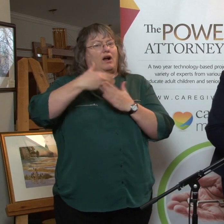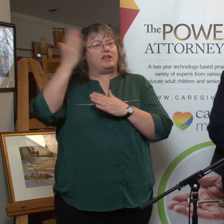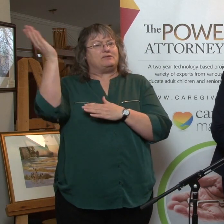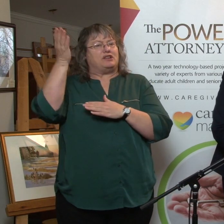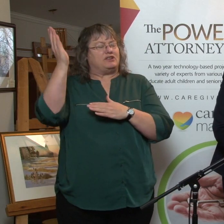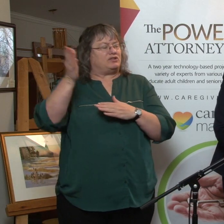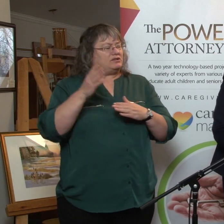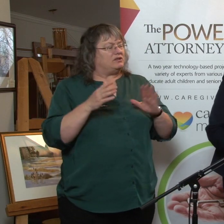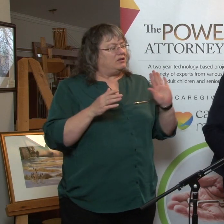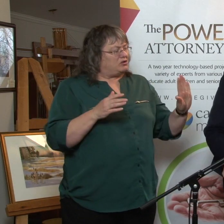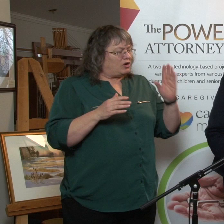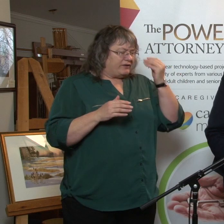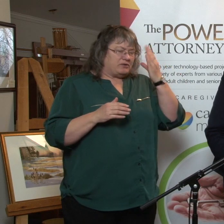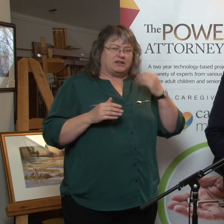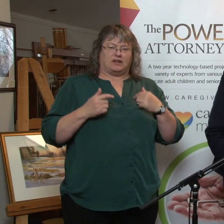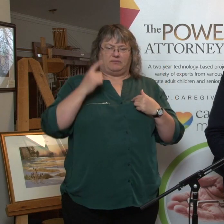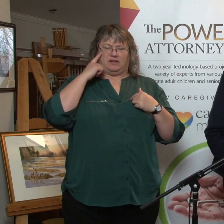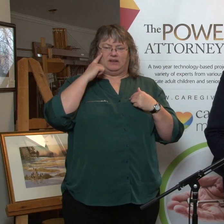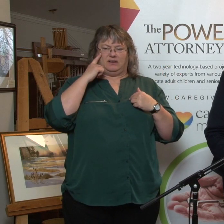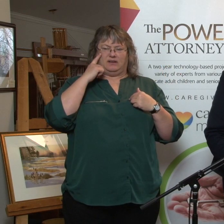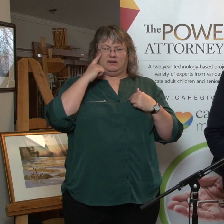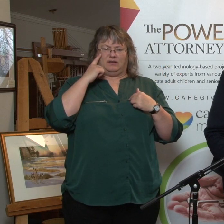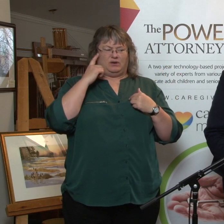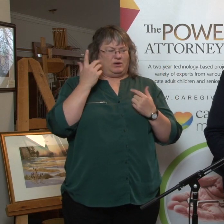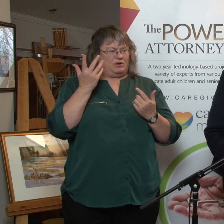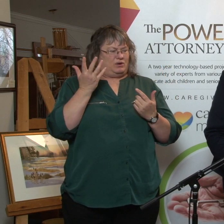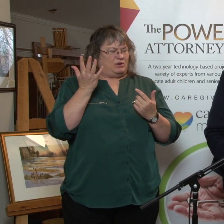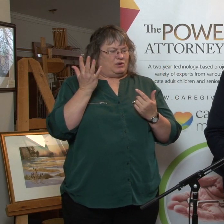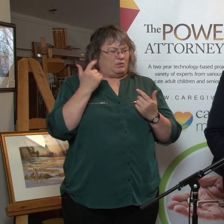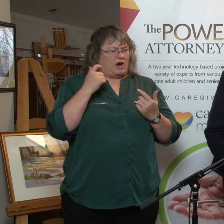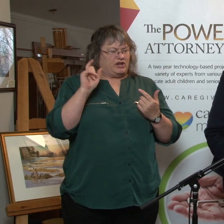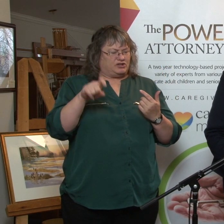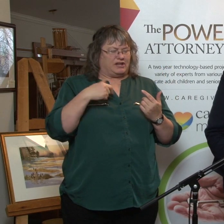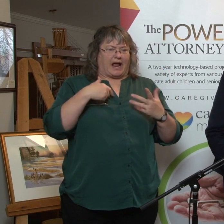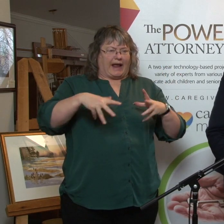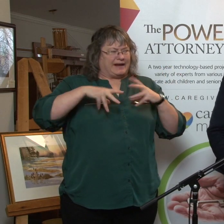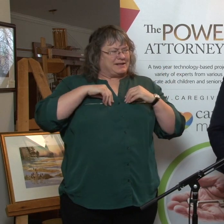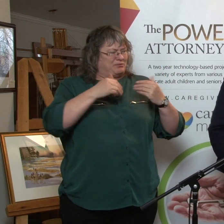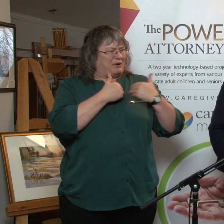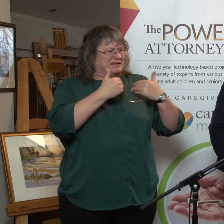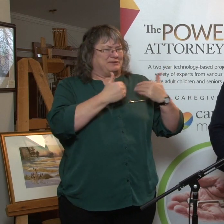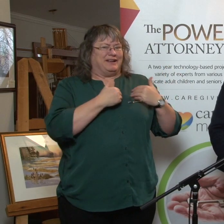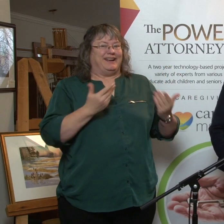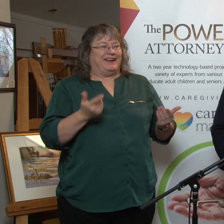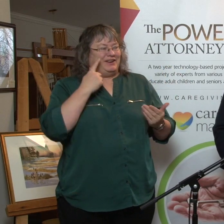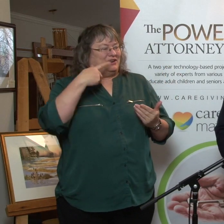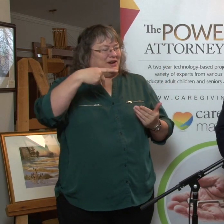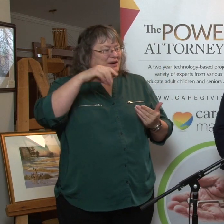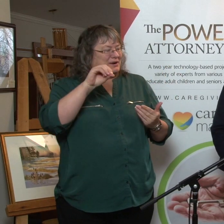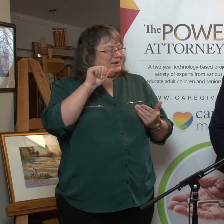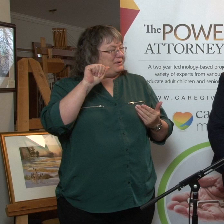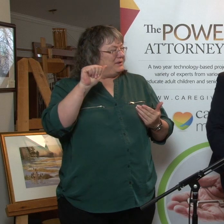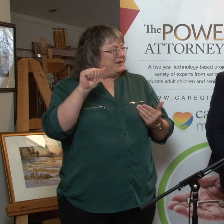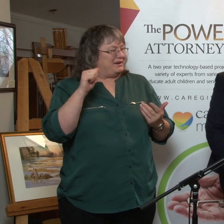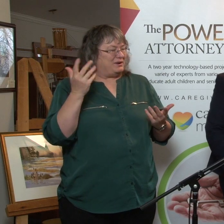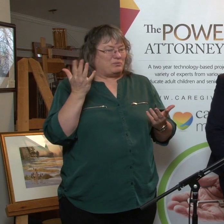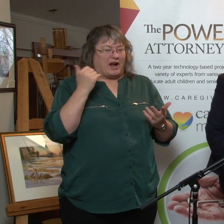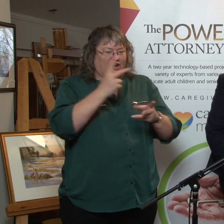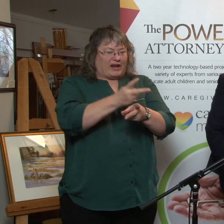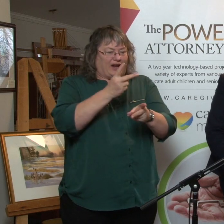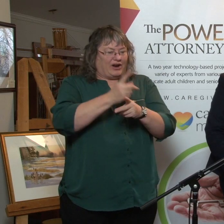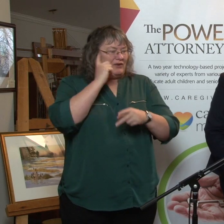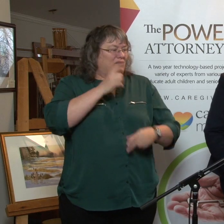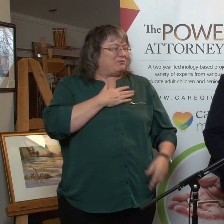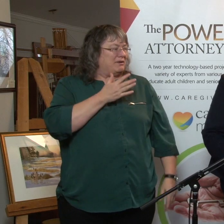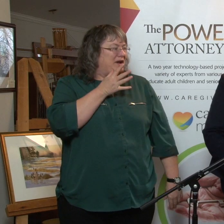you, why should I become a power of attorney and take on the responsibility? Not just go ahead and keep caring for my